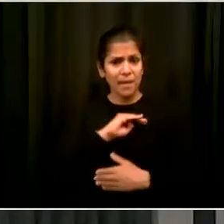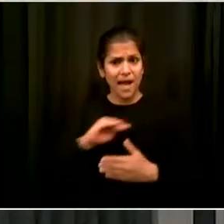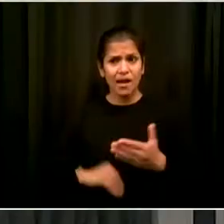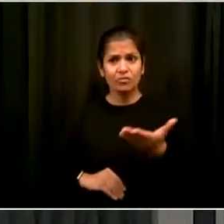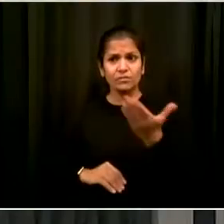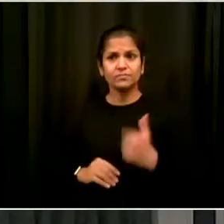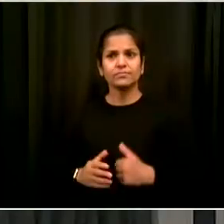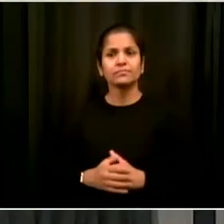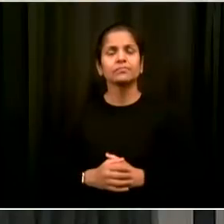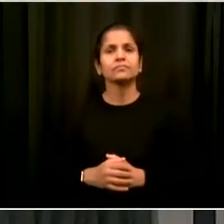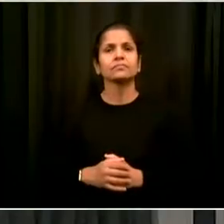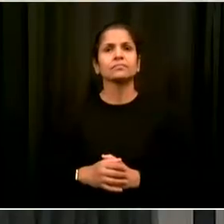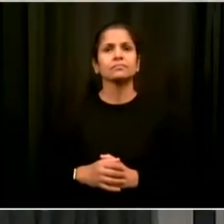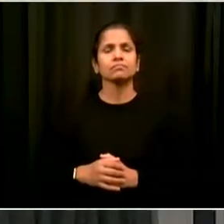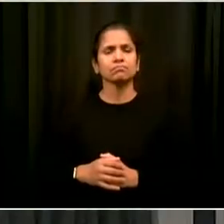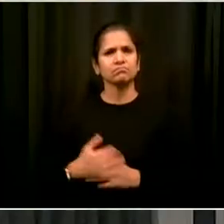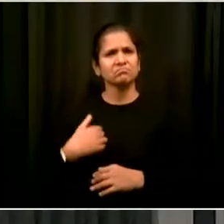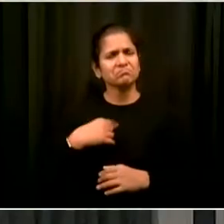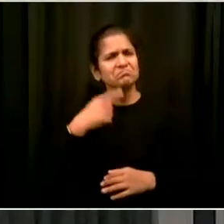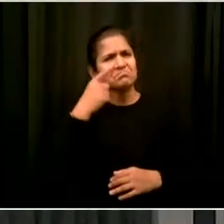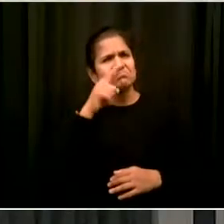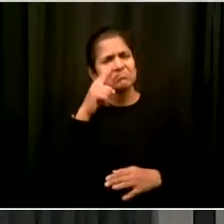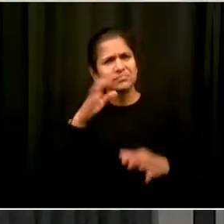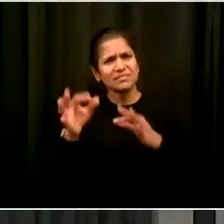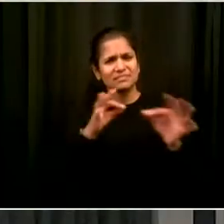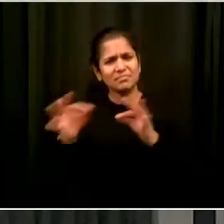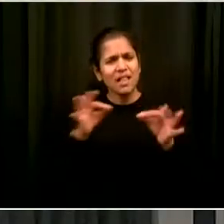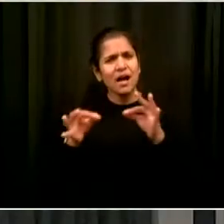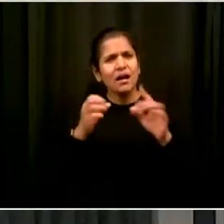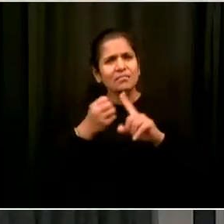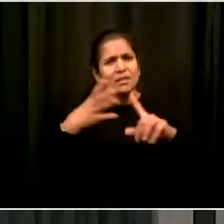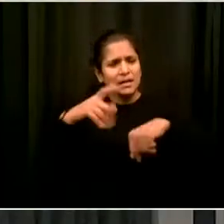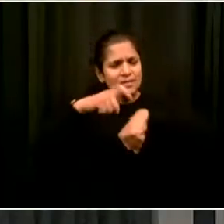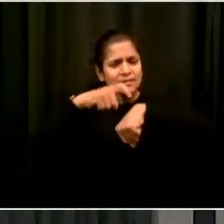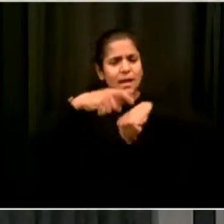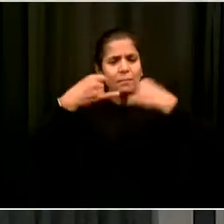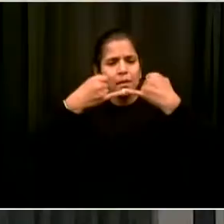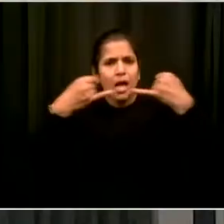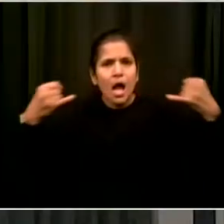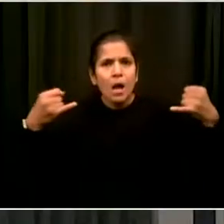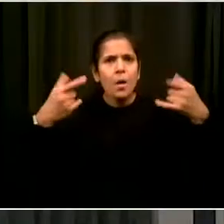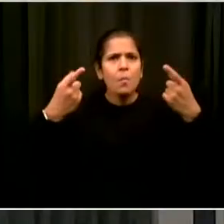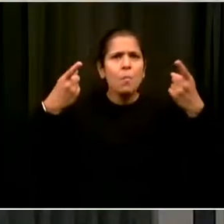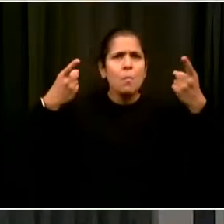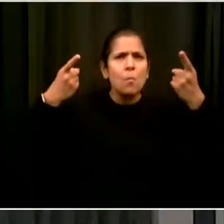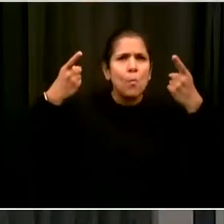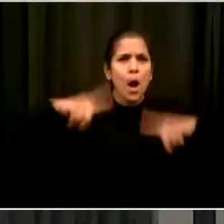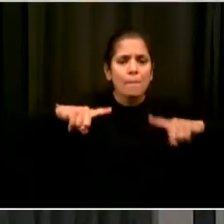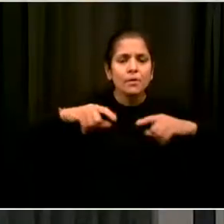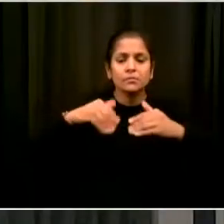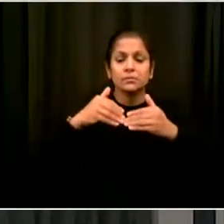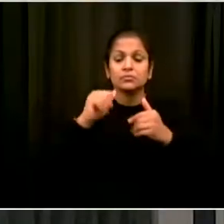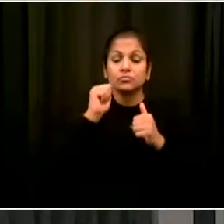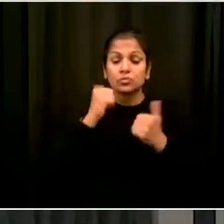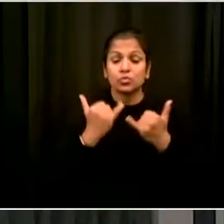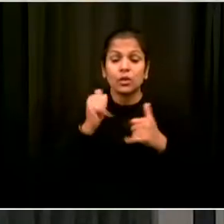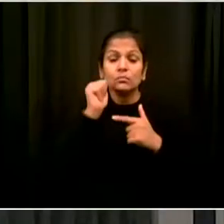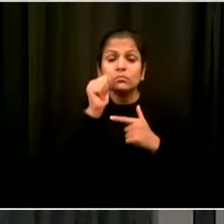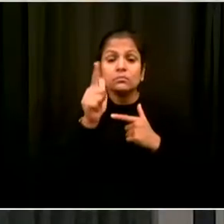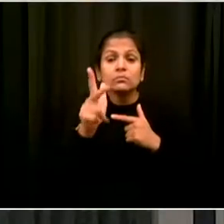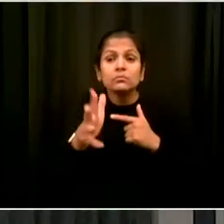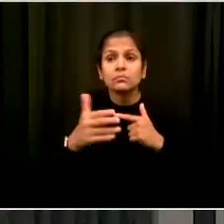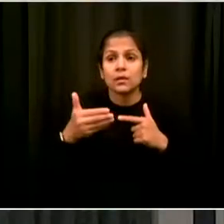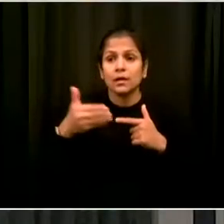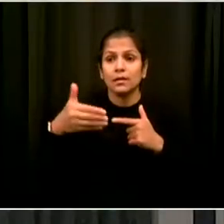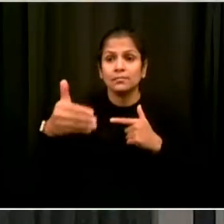through a little more of the timeline of the next few days in terms of the vaccine? When exactly we expect some of these